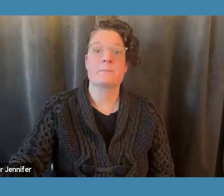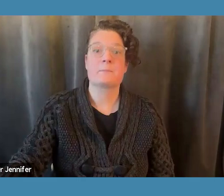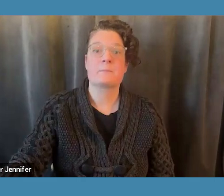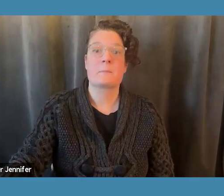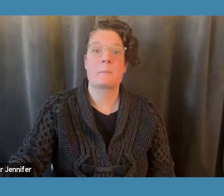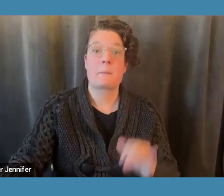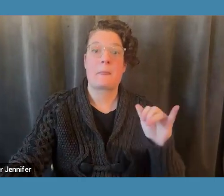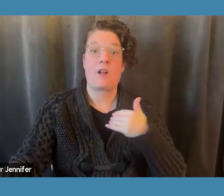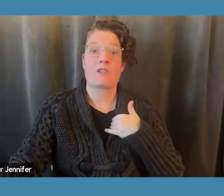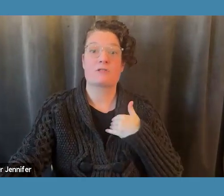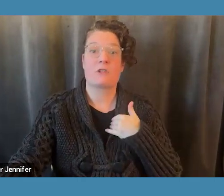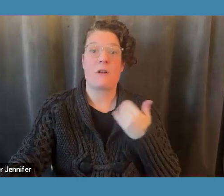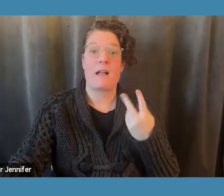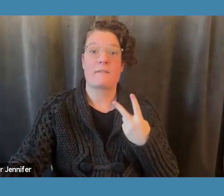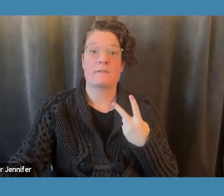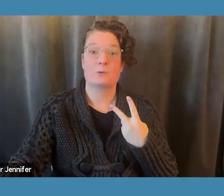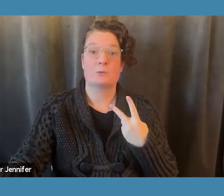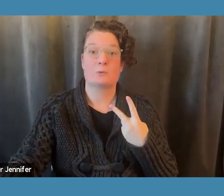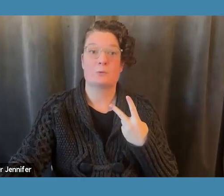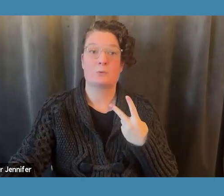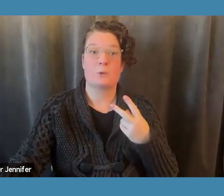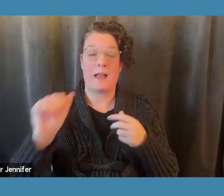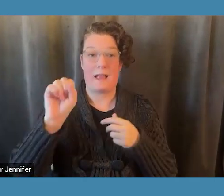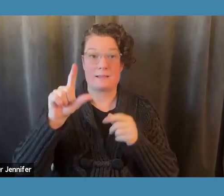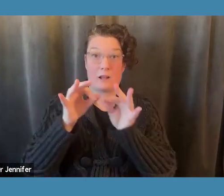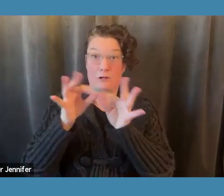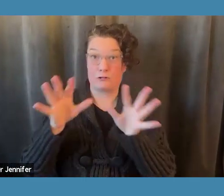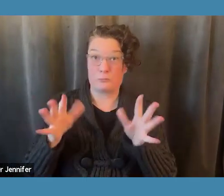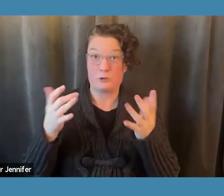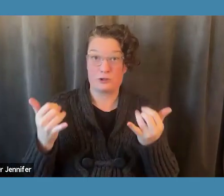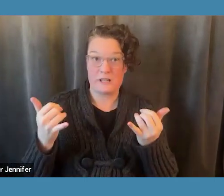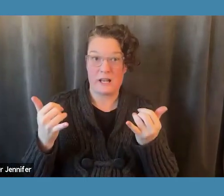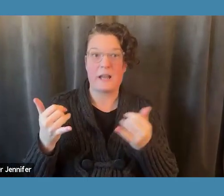Sign Language interpreters today. They are spotlighted